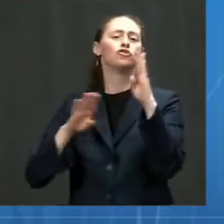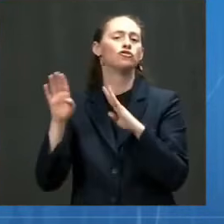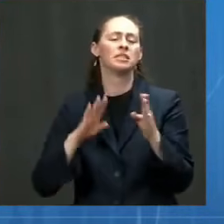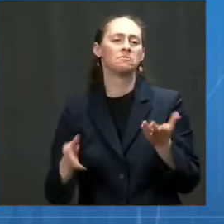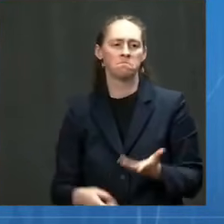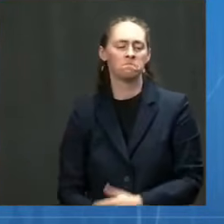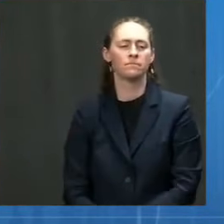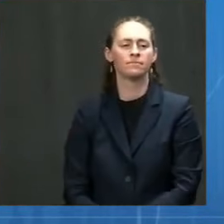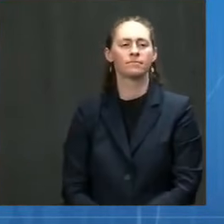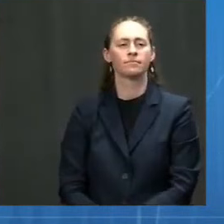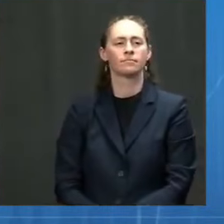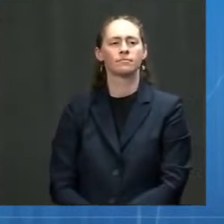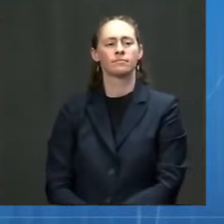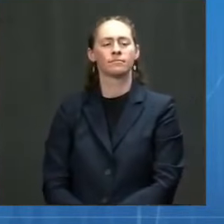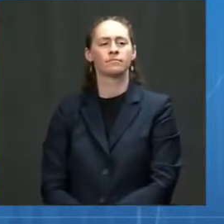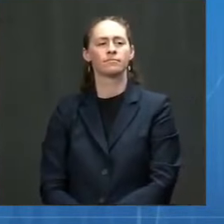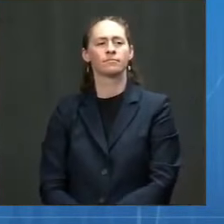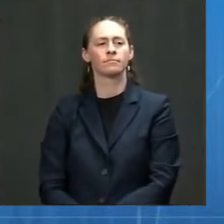very strong